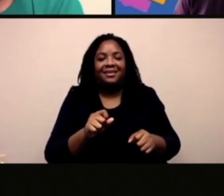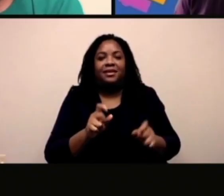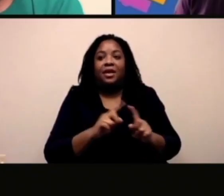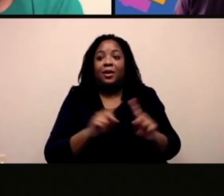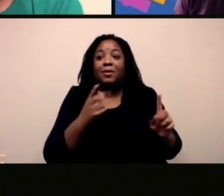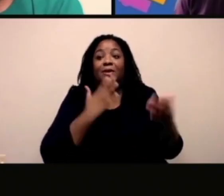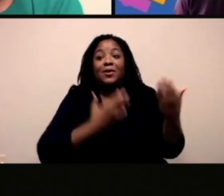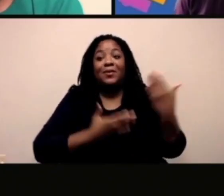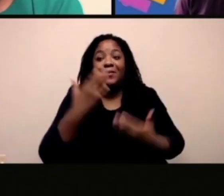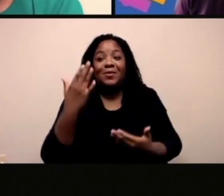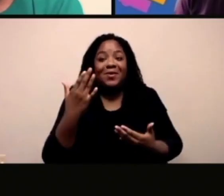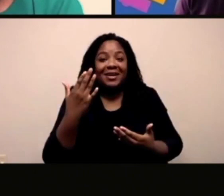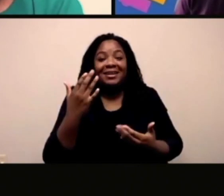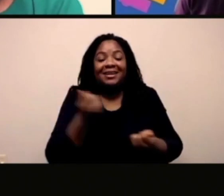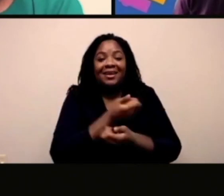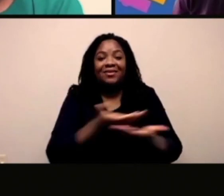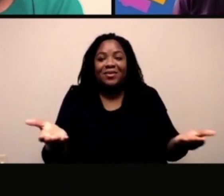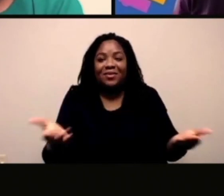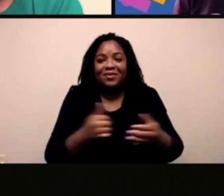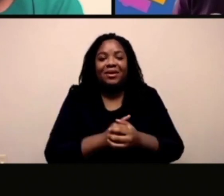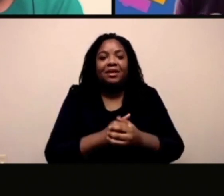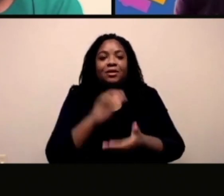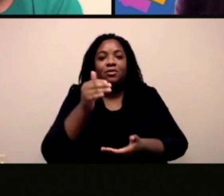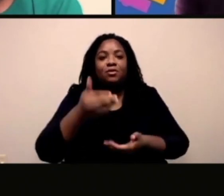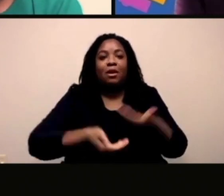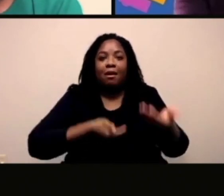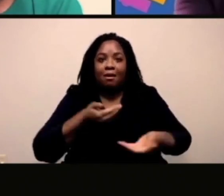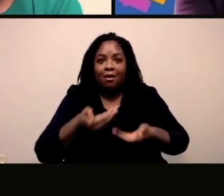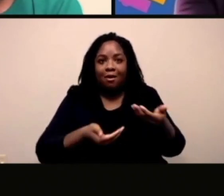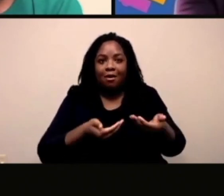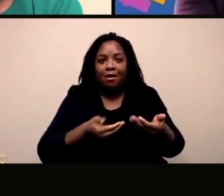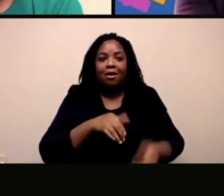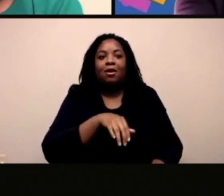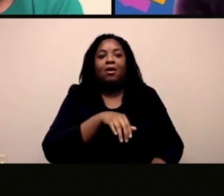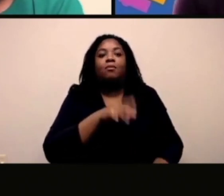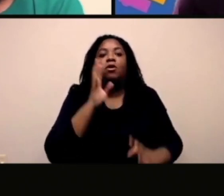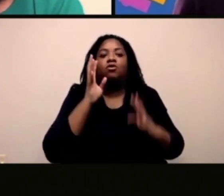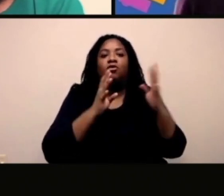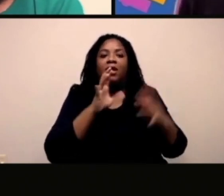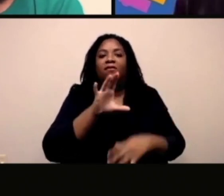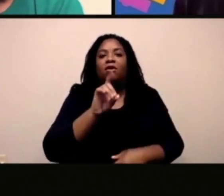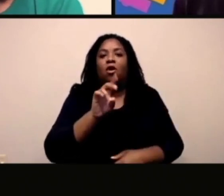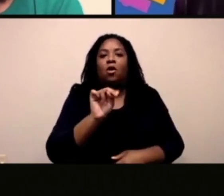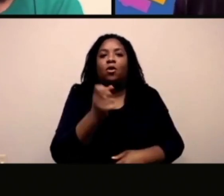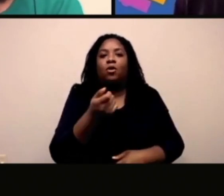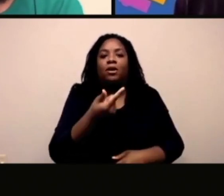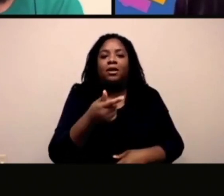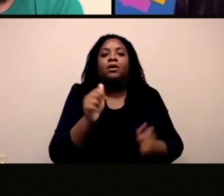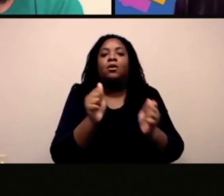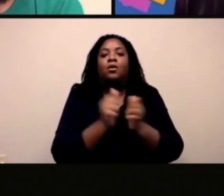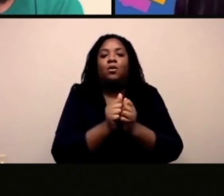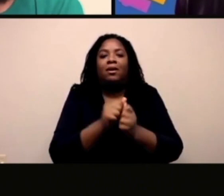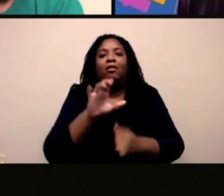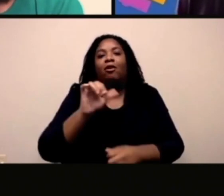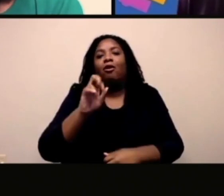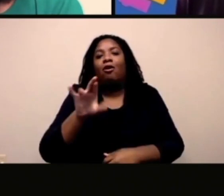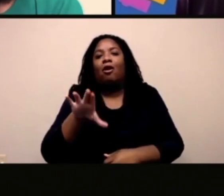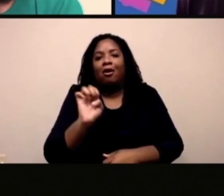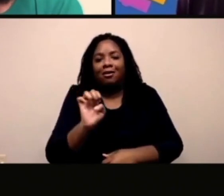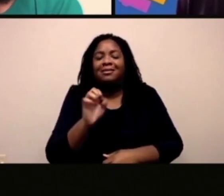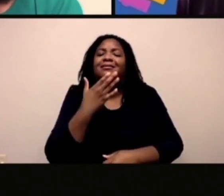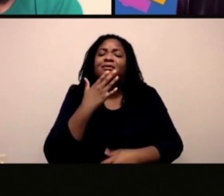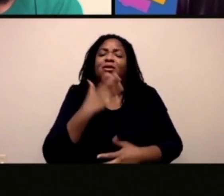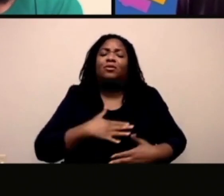Good morning, everyone, and welcome to Creative Coding with the Cause. And we appreciate having you guys here